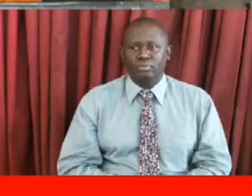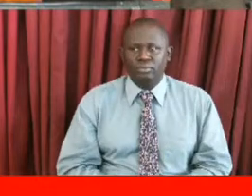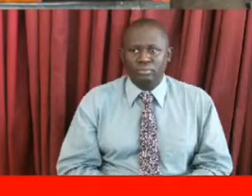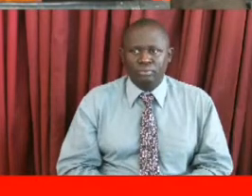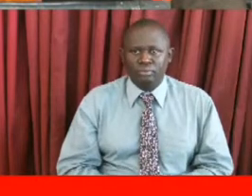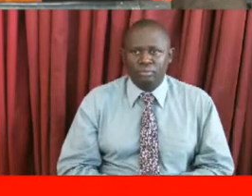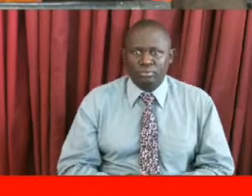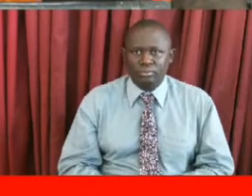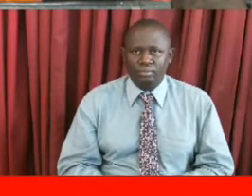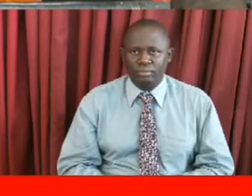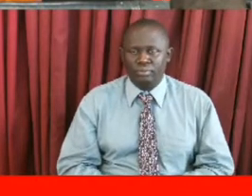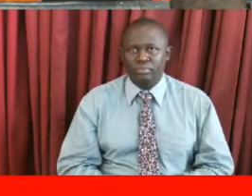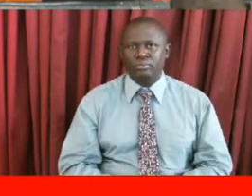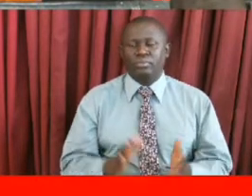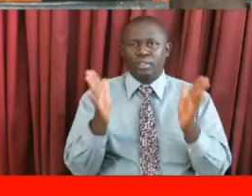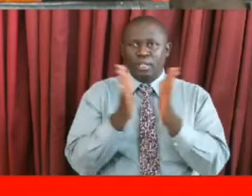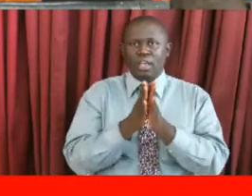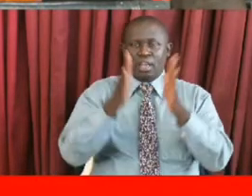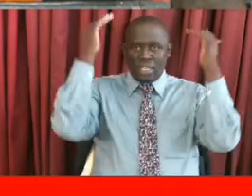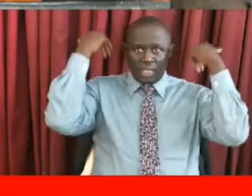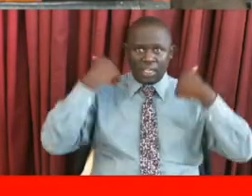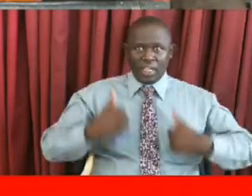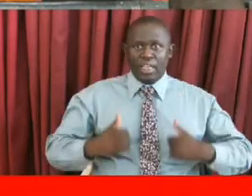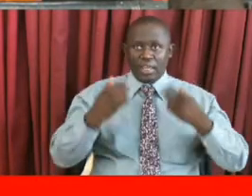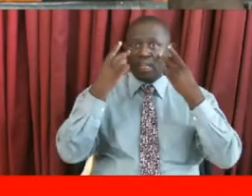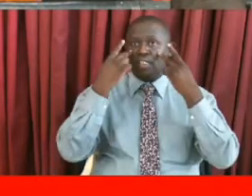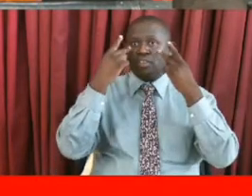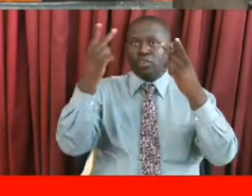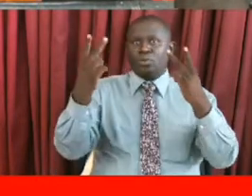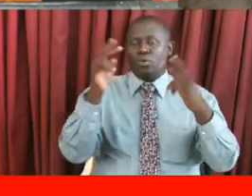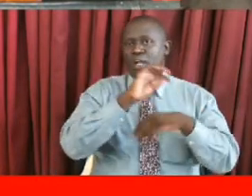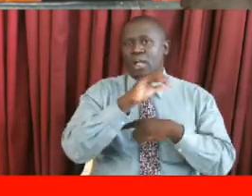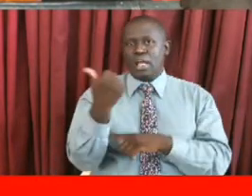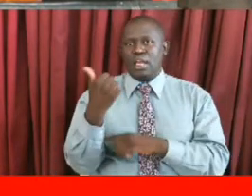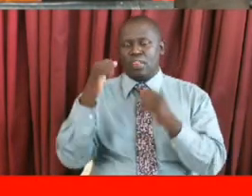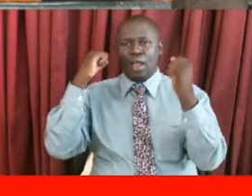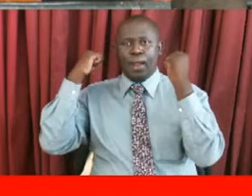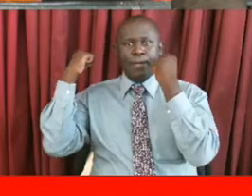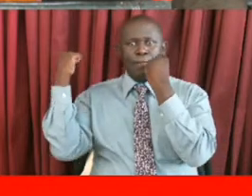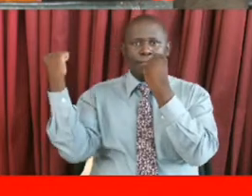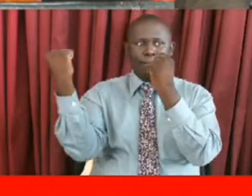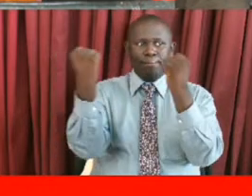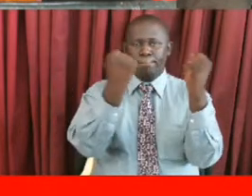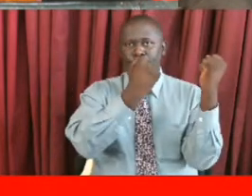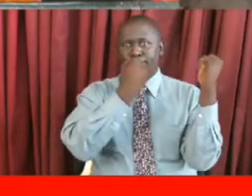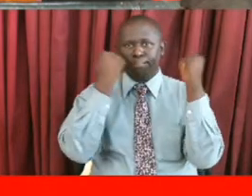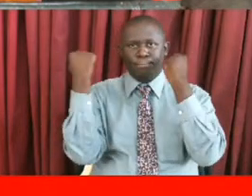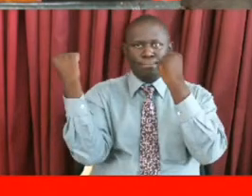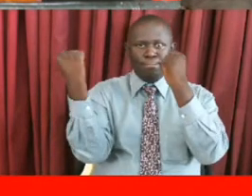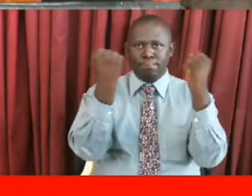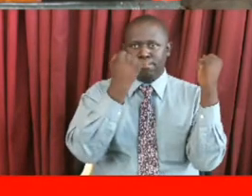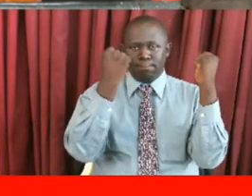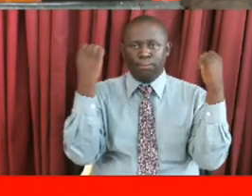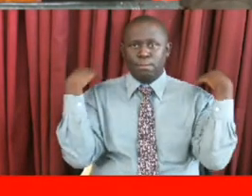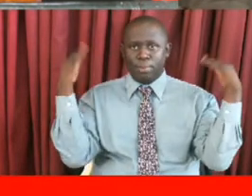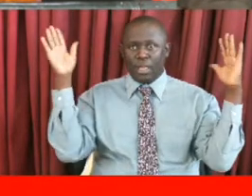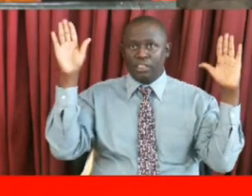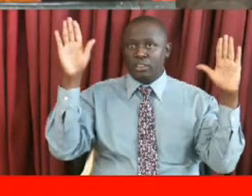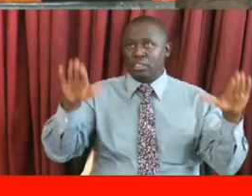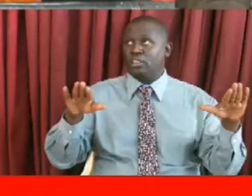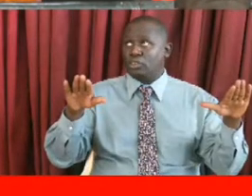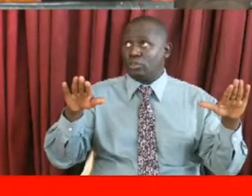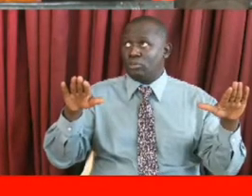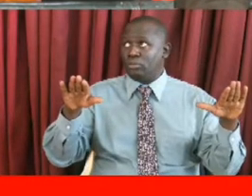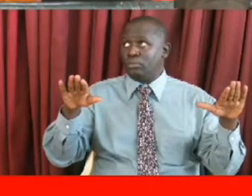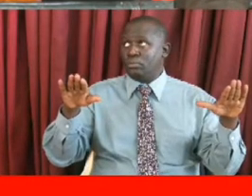1 and I saw another Mighty Angel come down from heaven clothed with a cloud and a rainbow